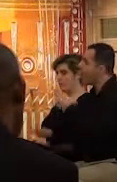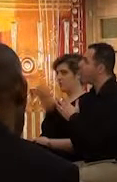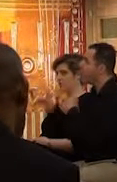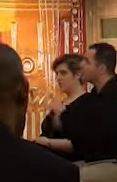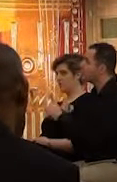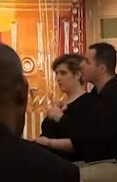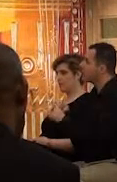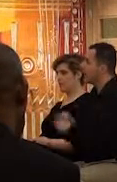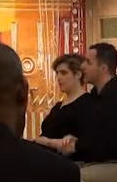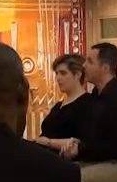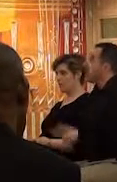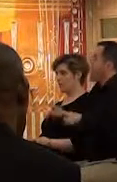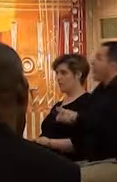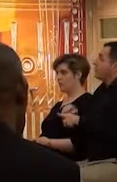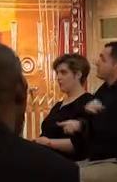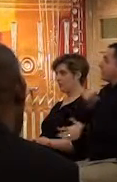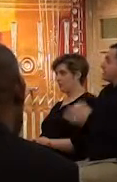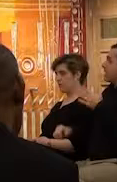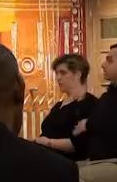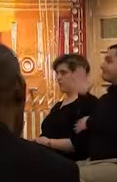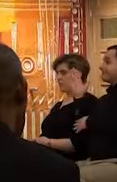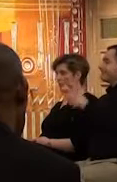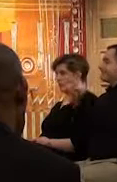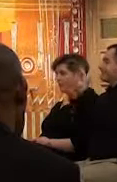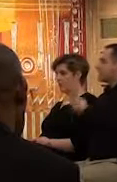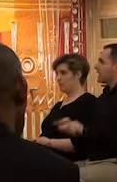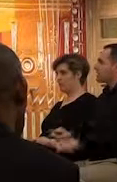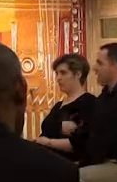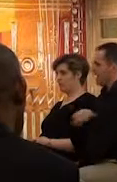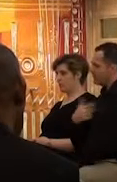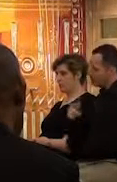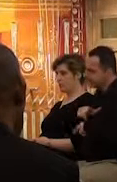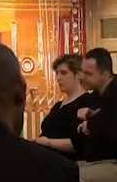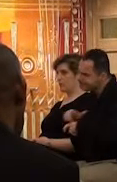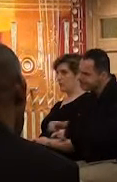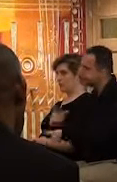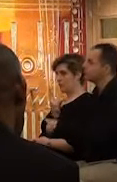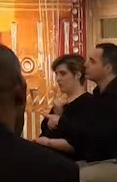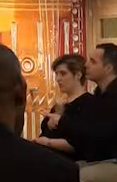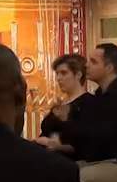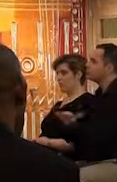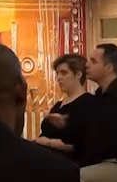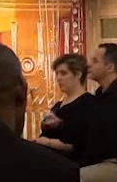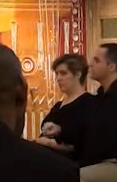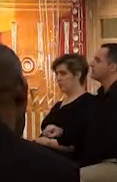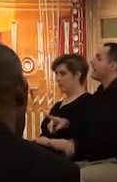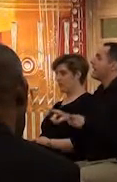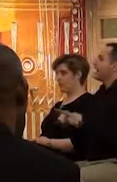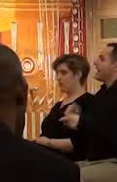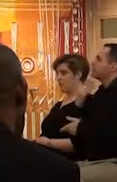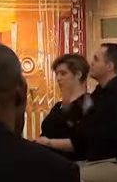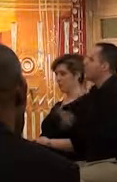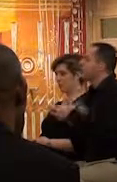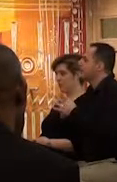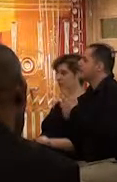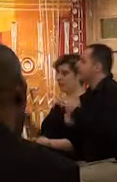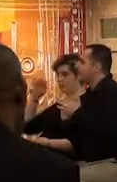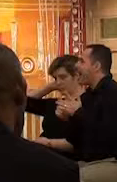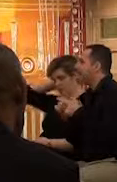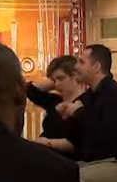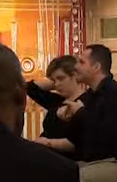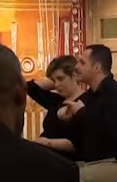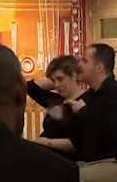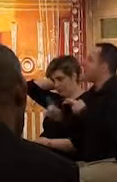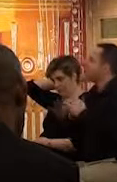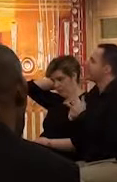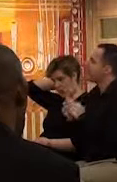beginning to work internationally, and what I do is I constantly talk about children like Alice and Mary I talked to you about today, because